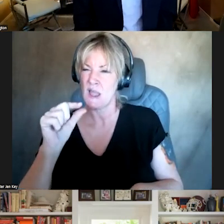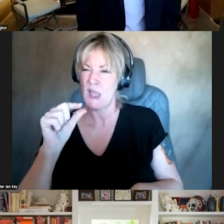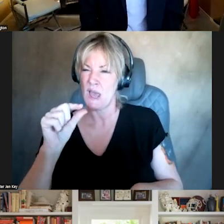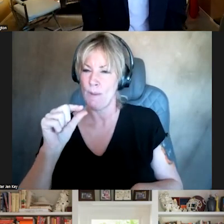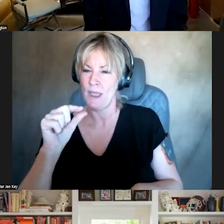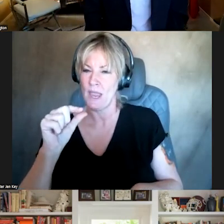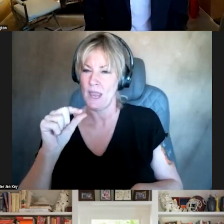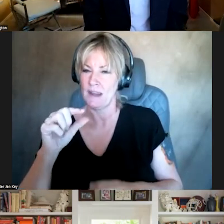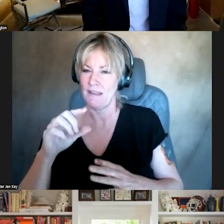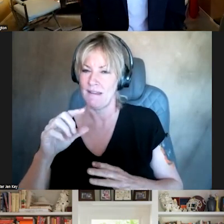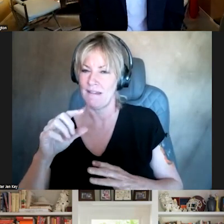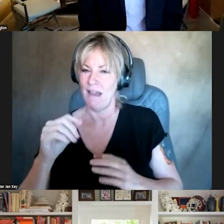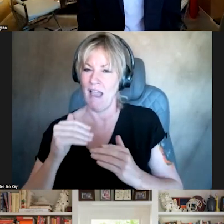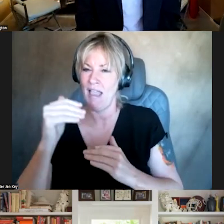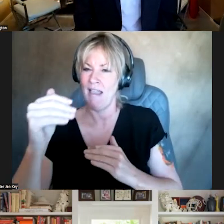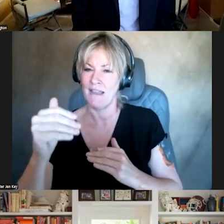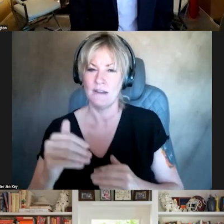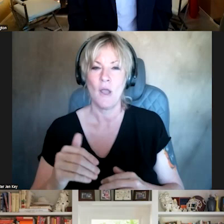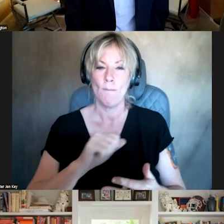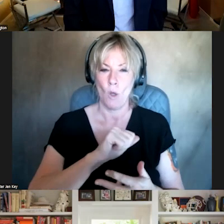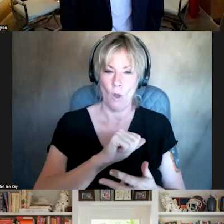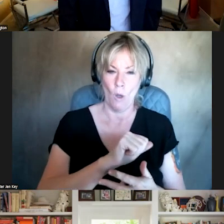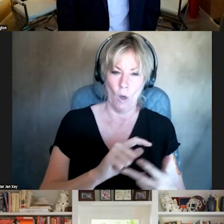leading. All three were included.